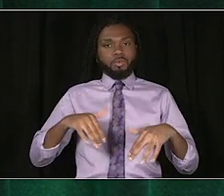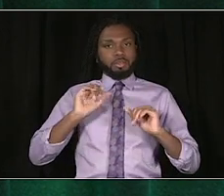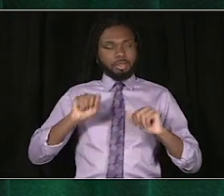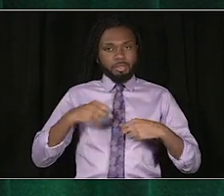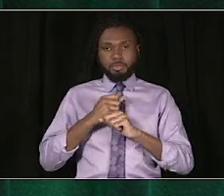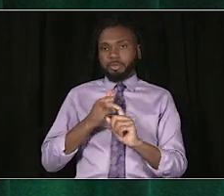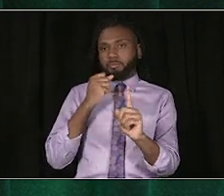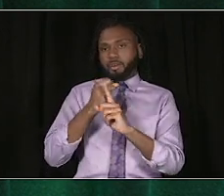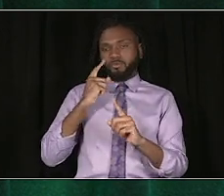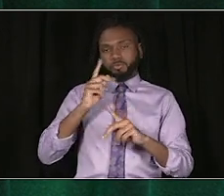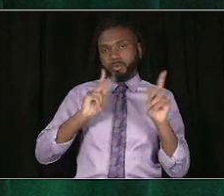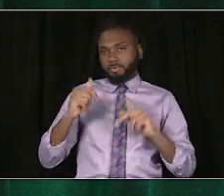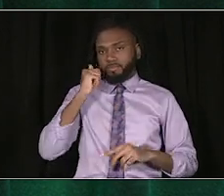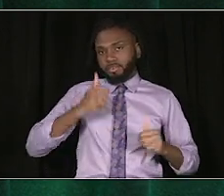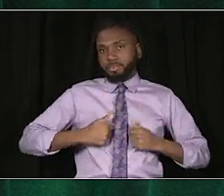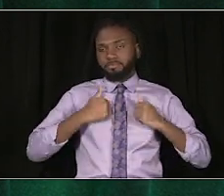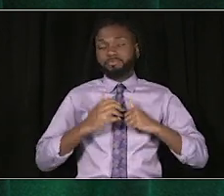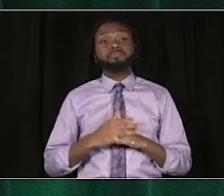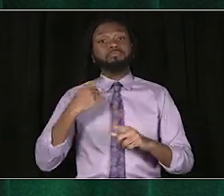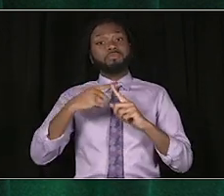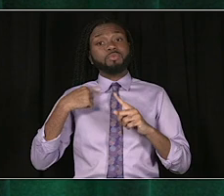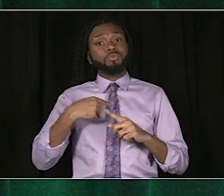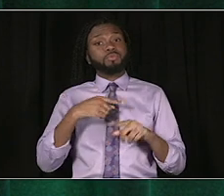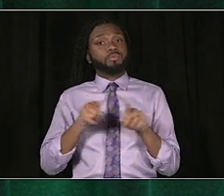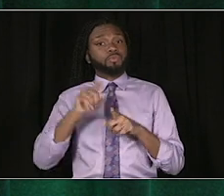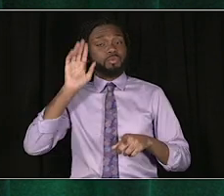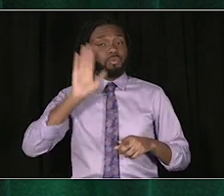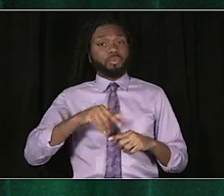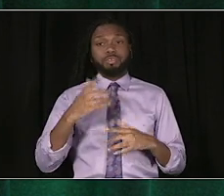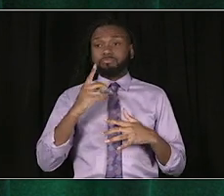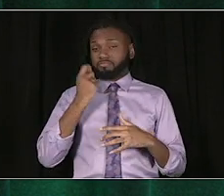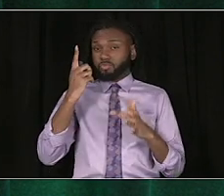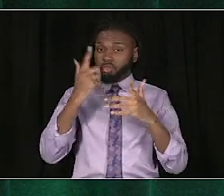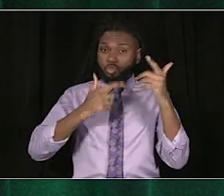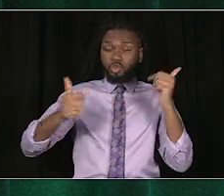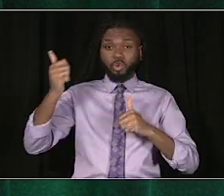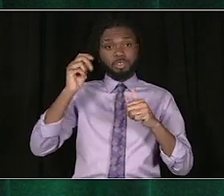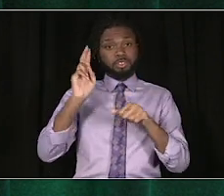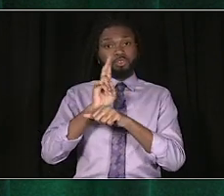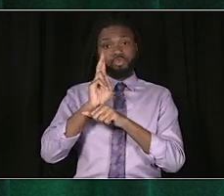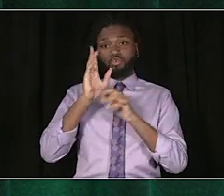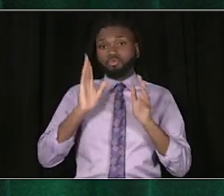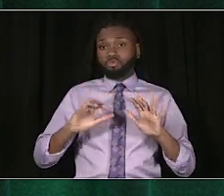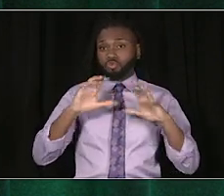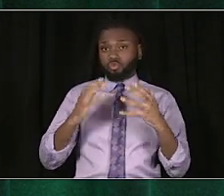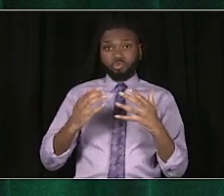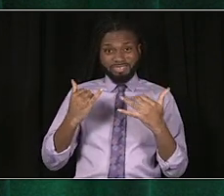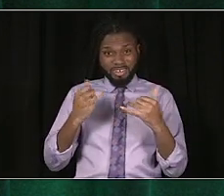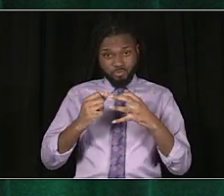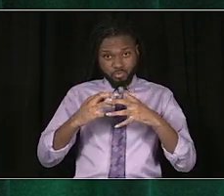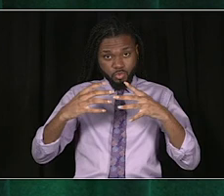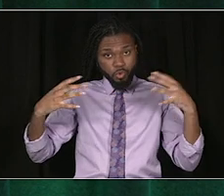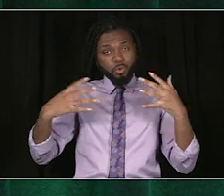in people's everyday lives. And we know also that the largest consumer group that's growing, that